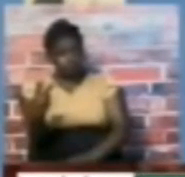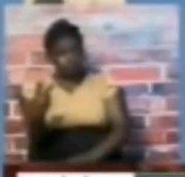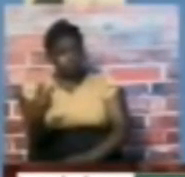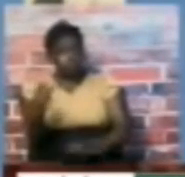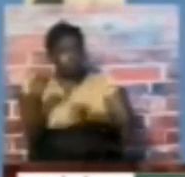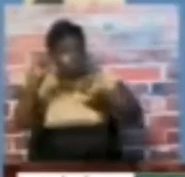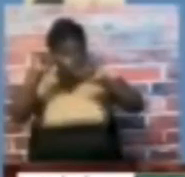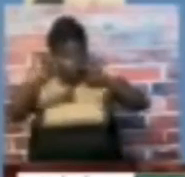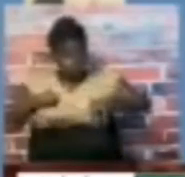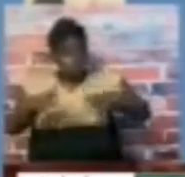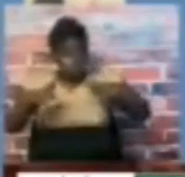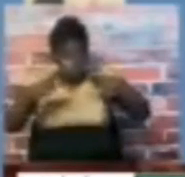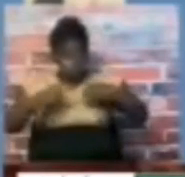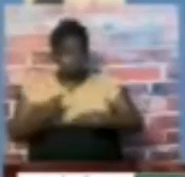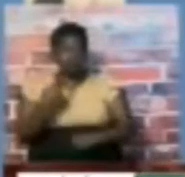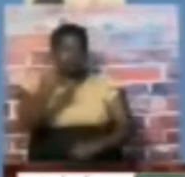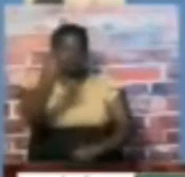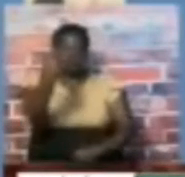can now go home and come back.